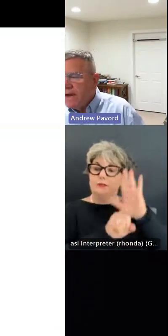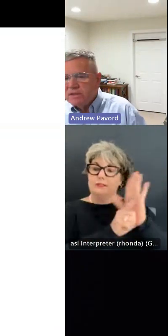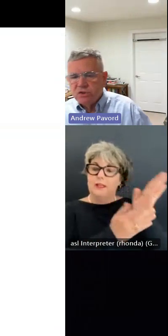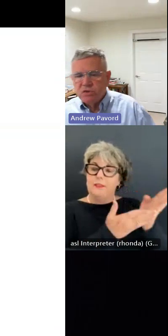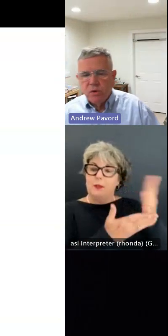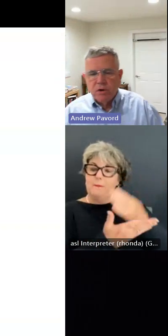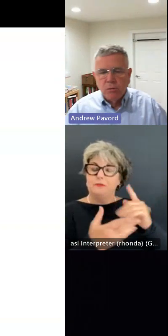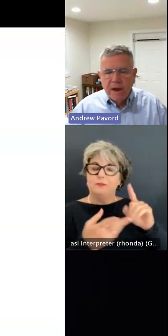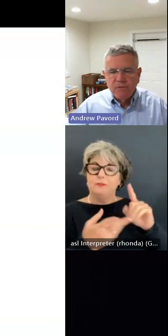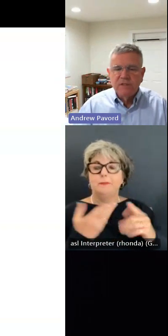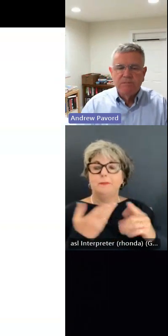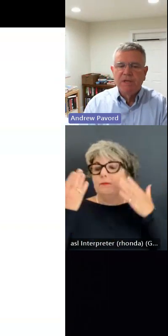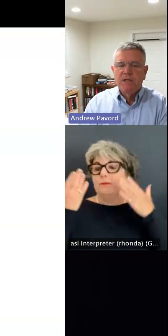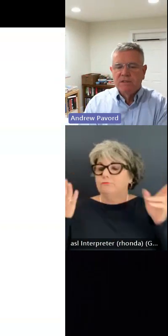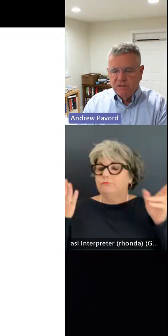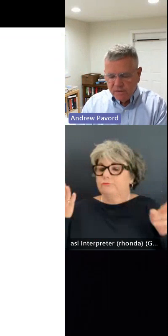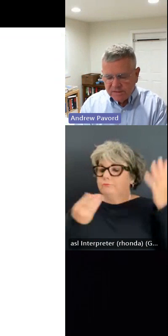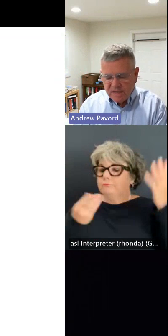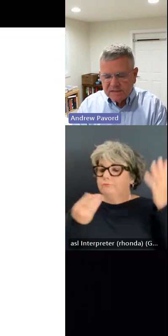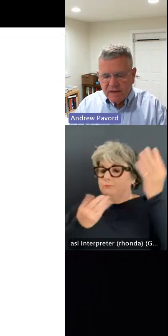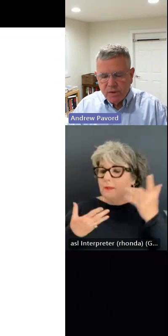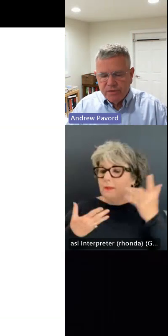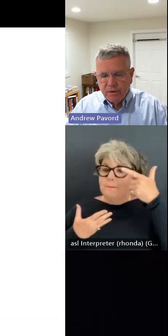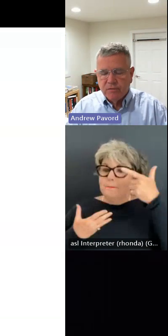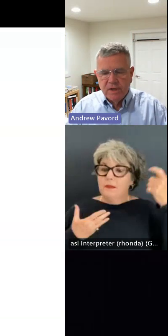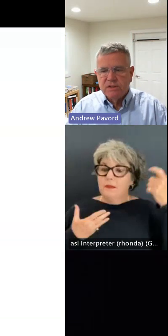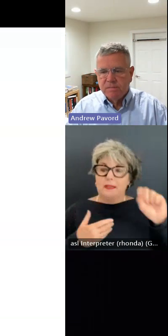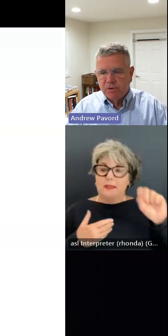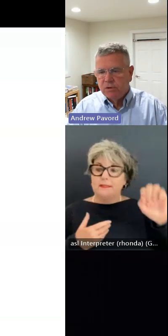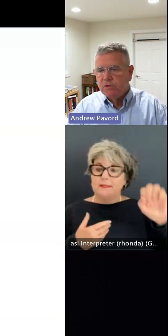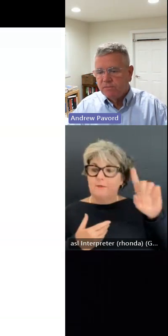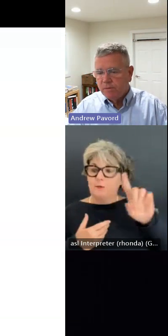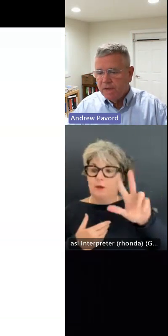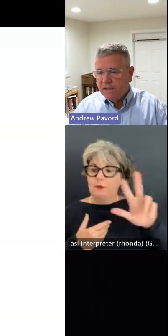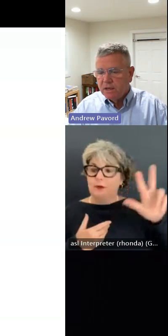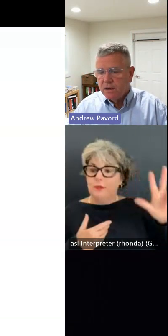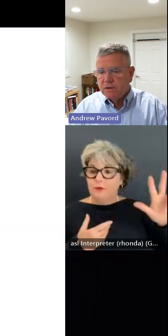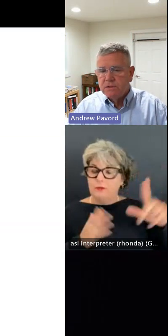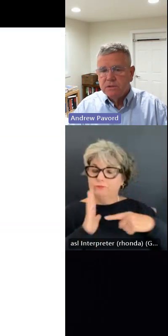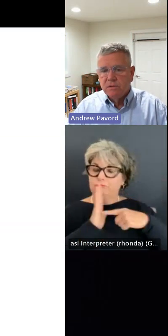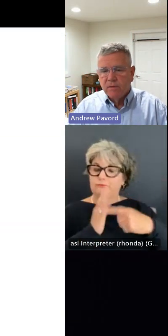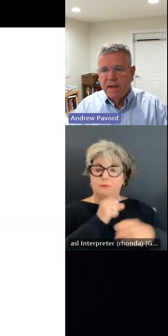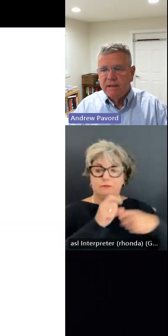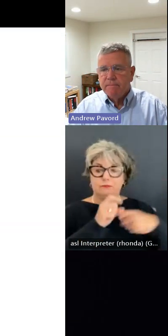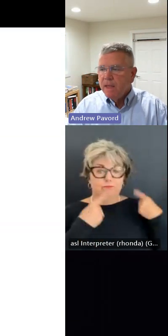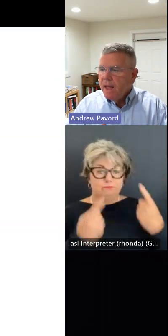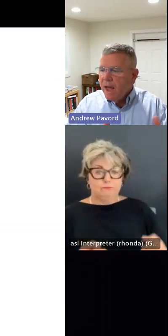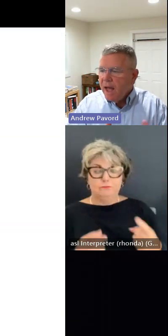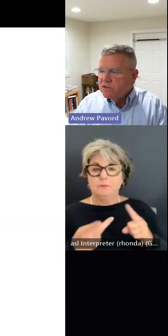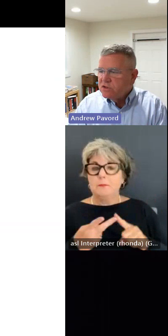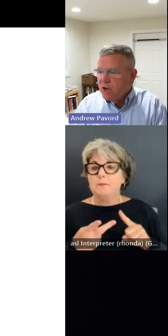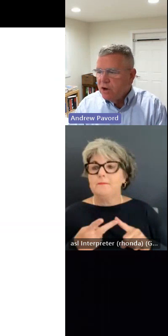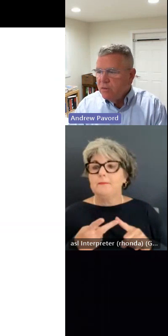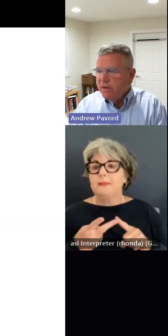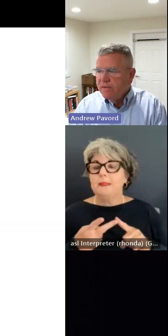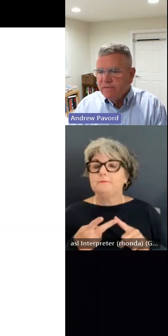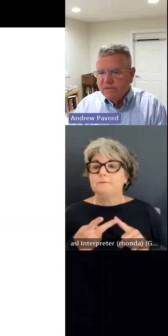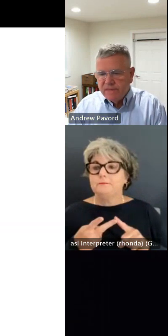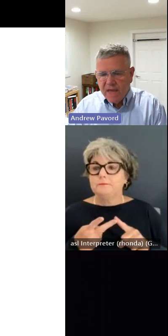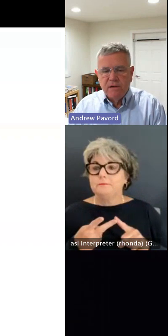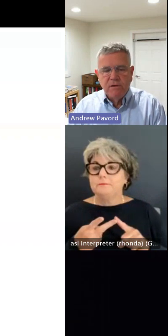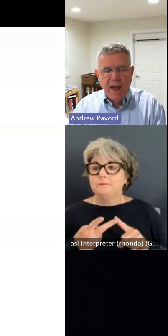also provides historical reference because, these SF 133s have been produced for many years, right? And